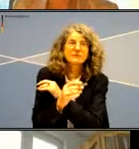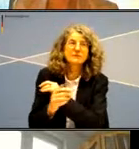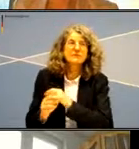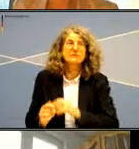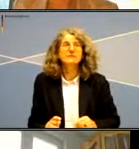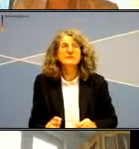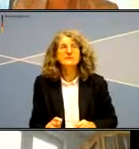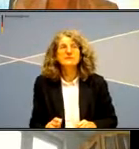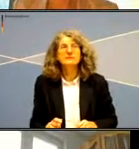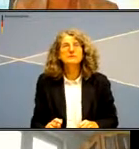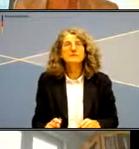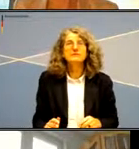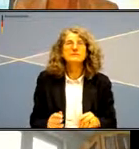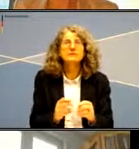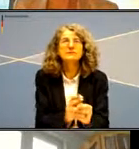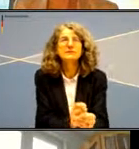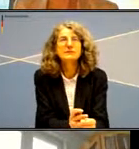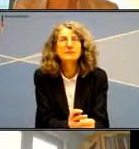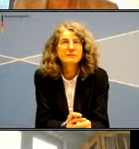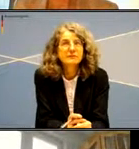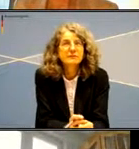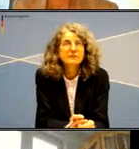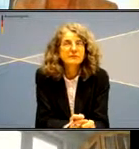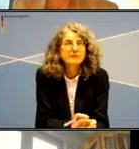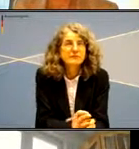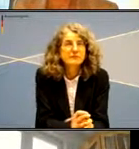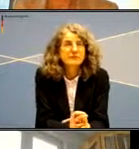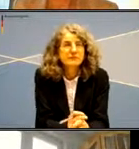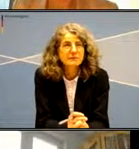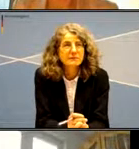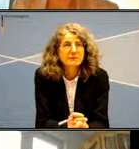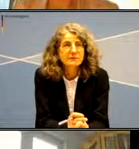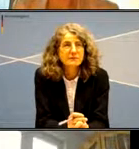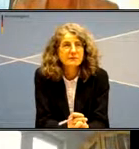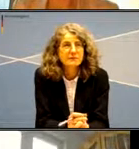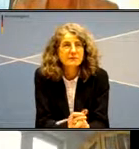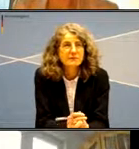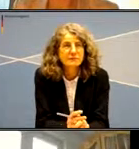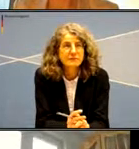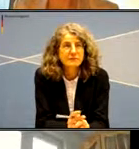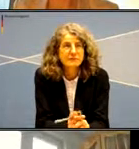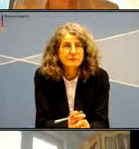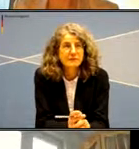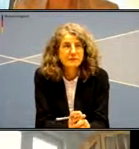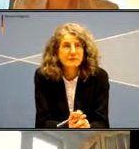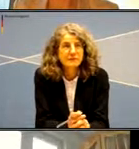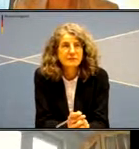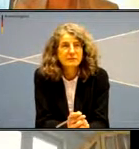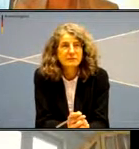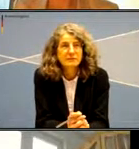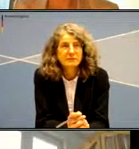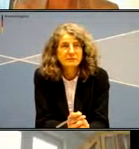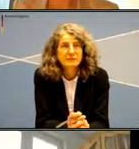our previous customer conferences at CEER, we had a presentation from a California,